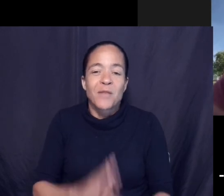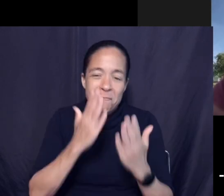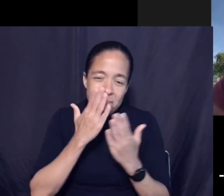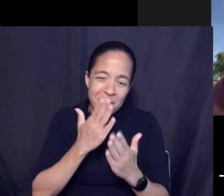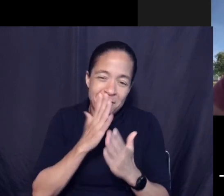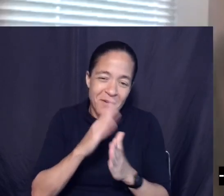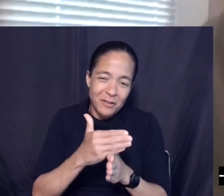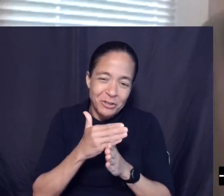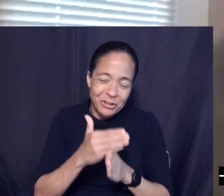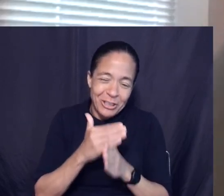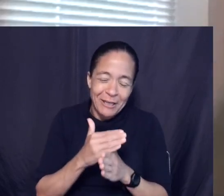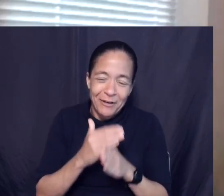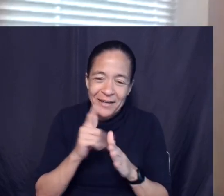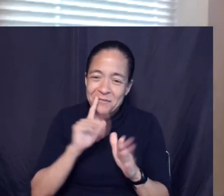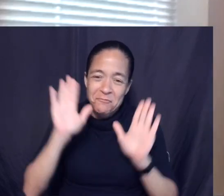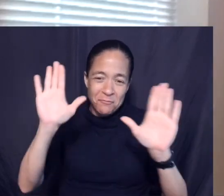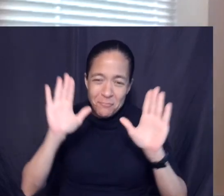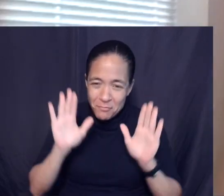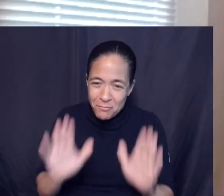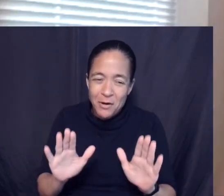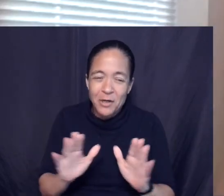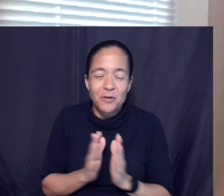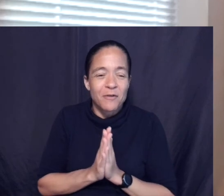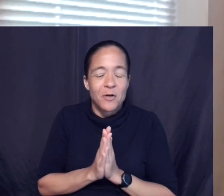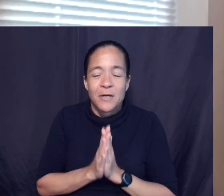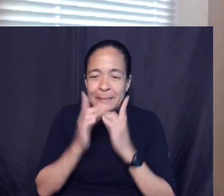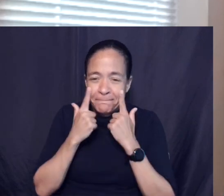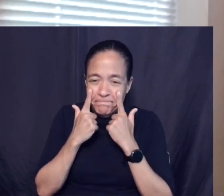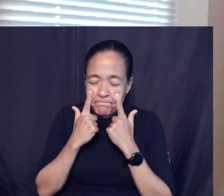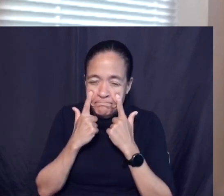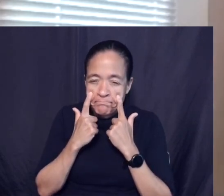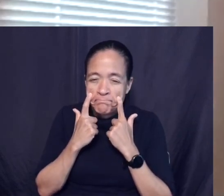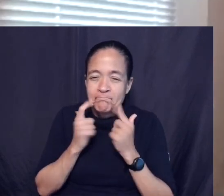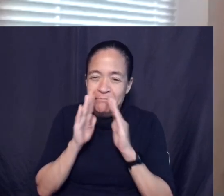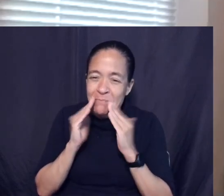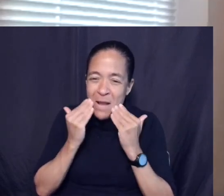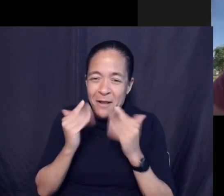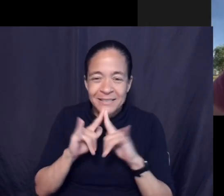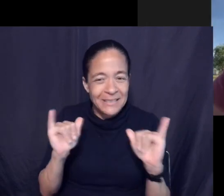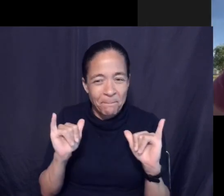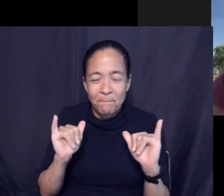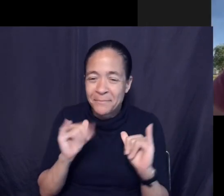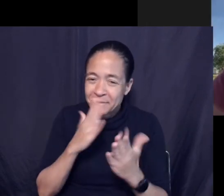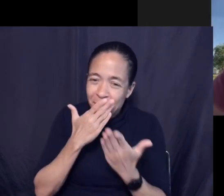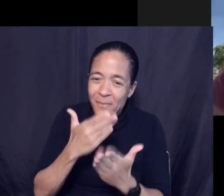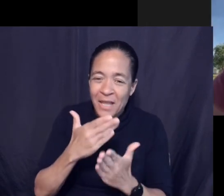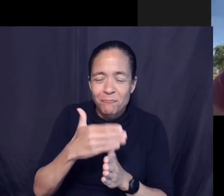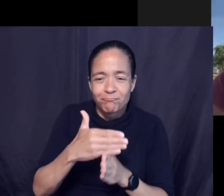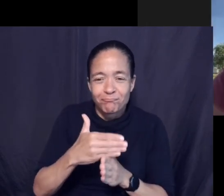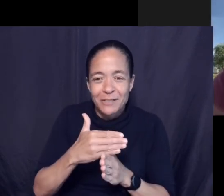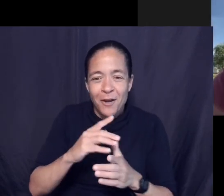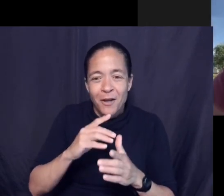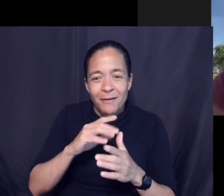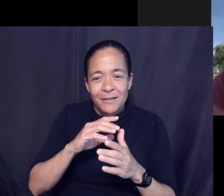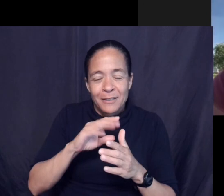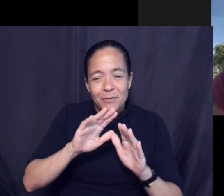Thank you so much for sharing, you guys. Those were all wonderful. That just brought a tear to my eye and a smile to my face. So thank you for sharing about